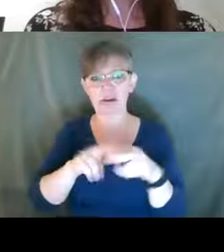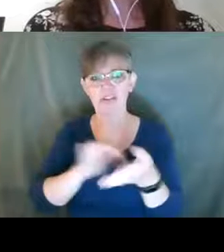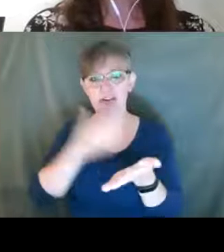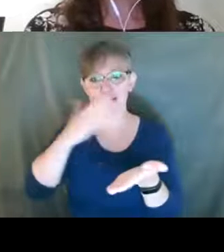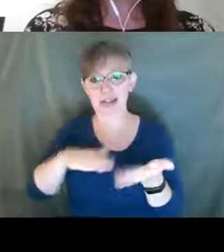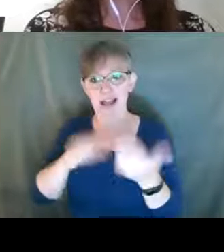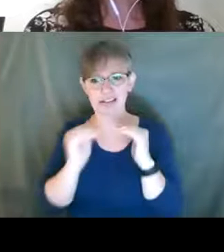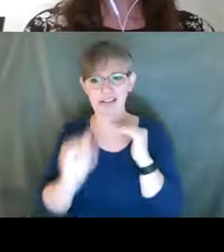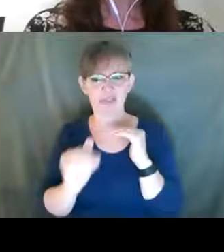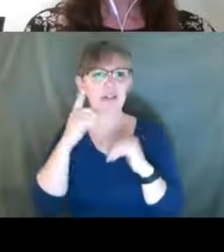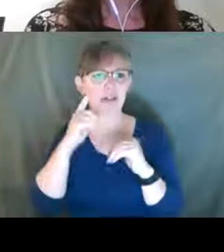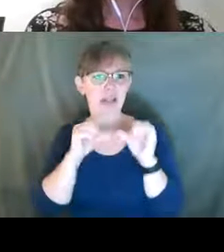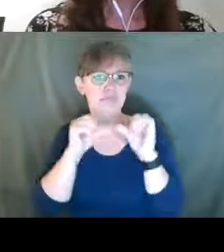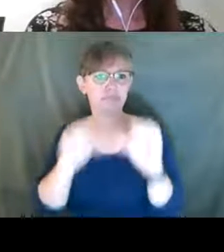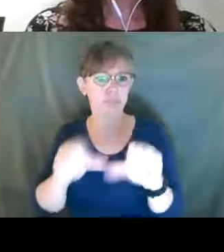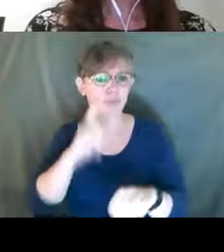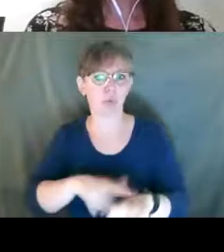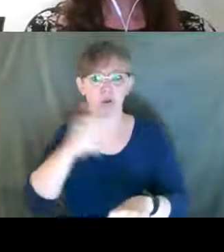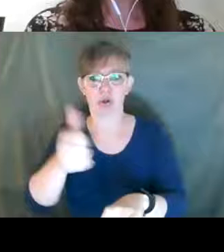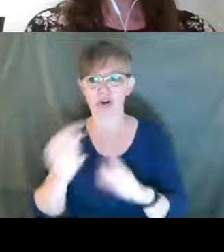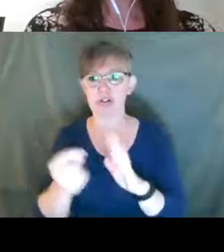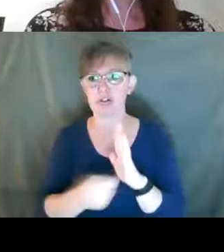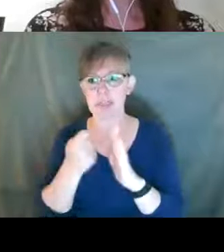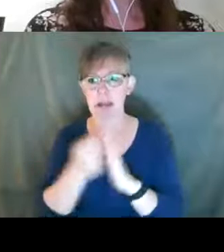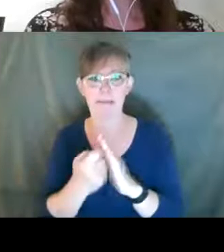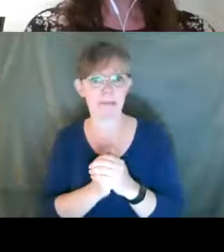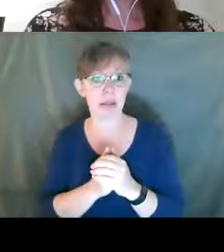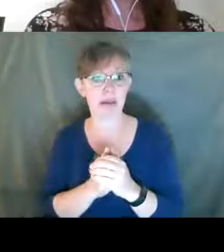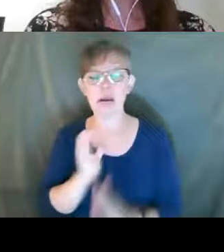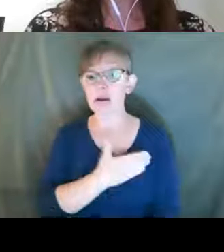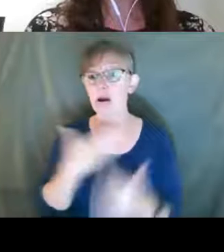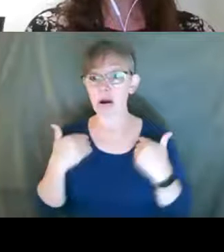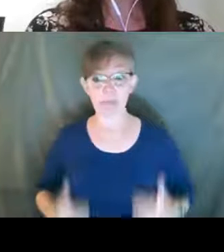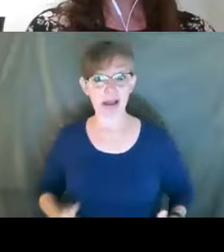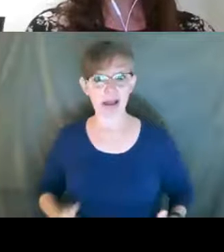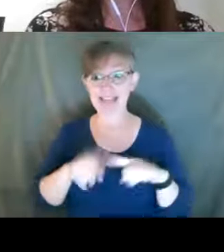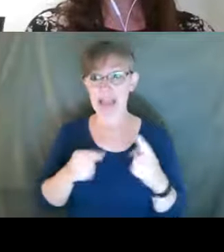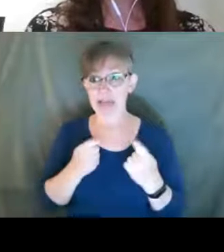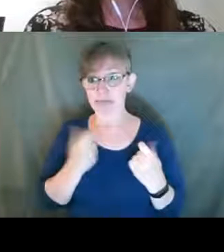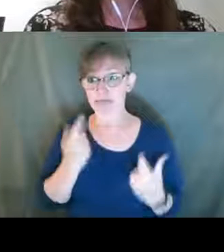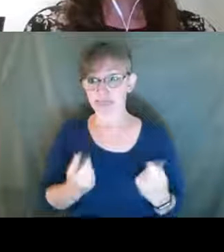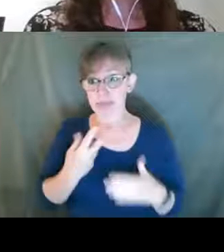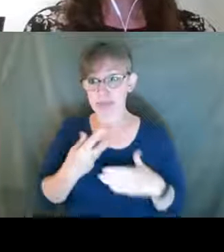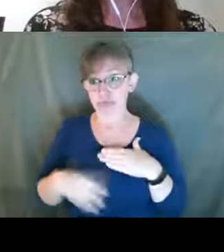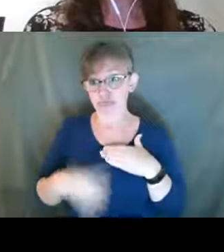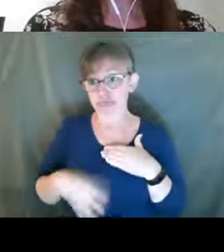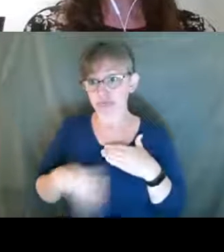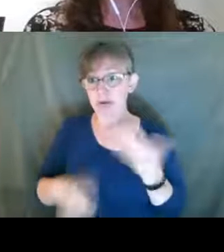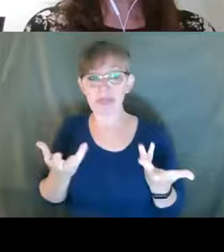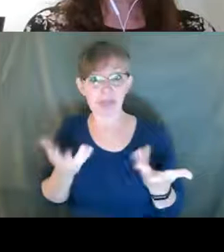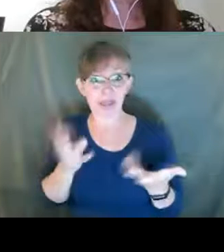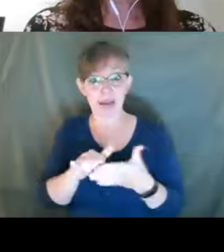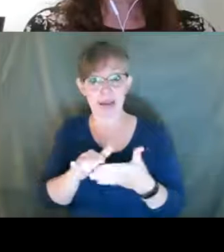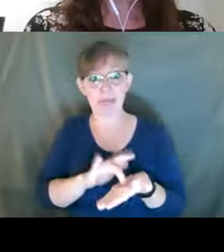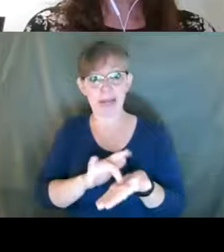longer periods of time. Our bodies can't rid itself of medications or alcohol as quickly, leading